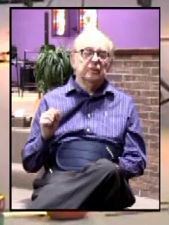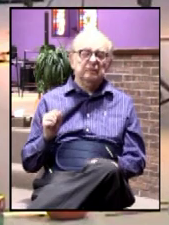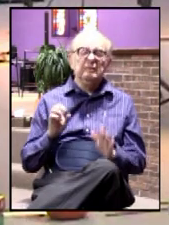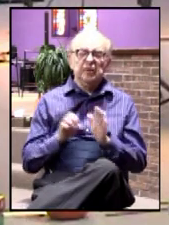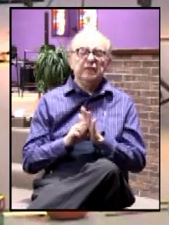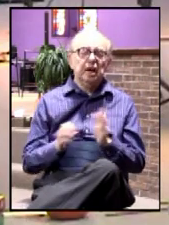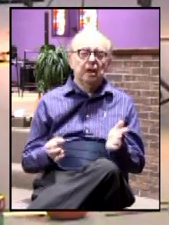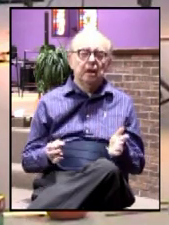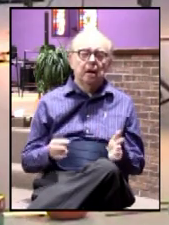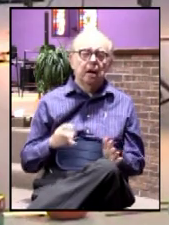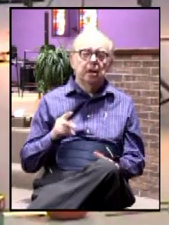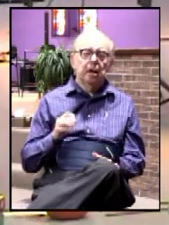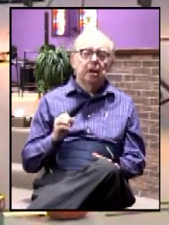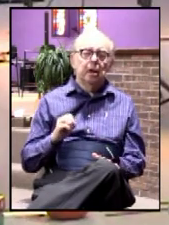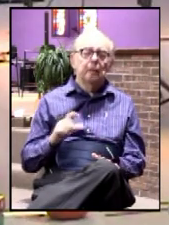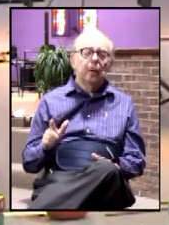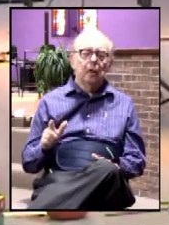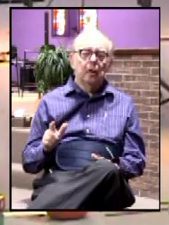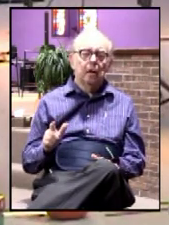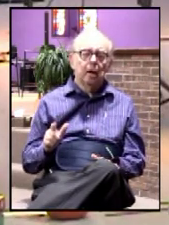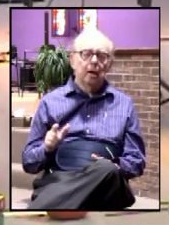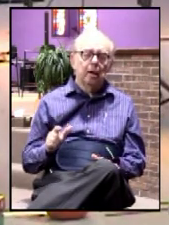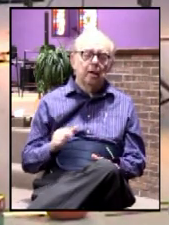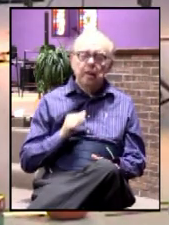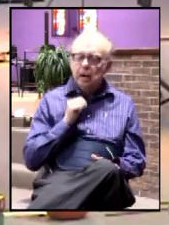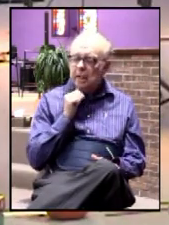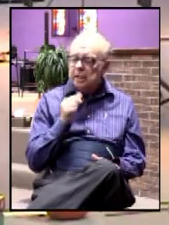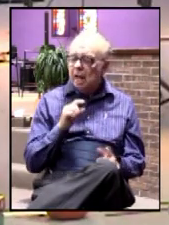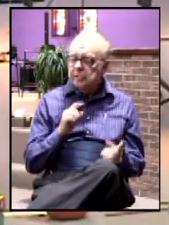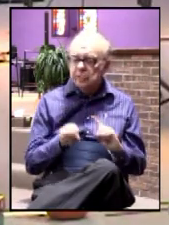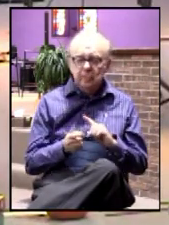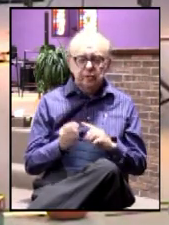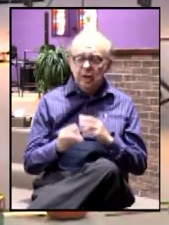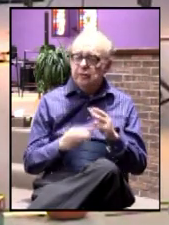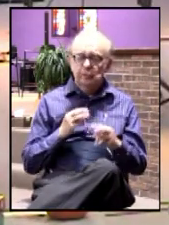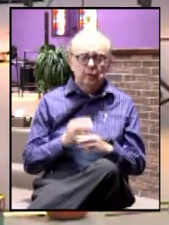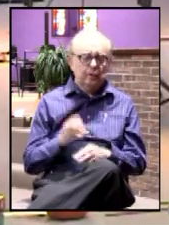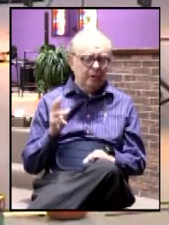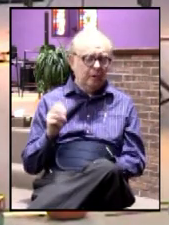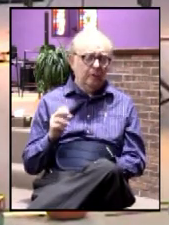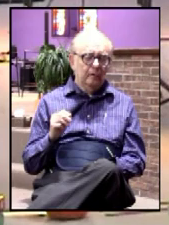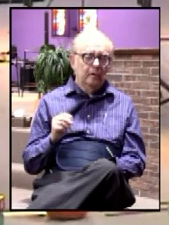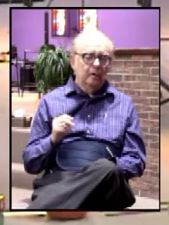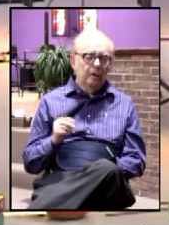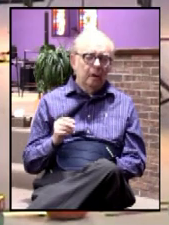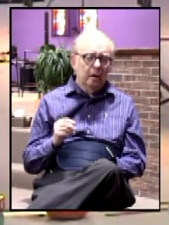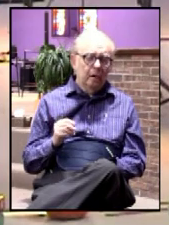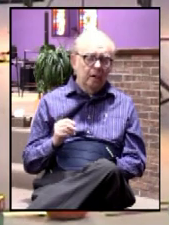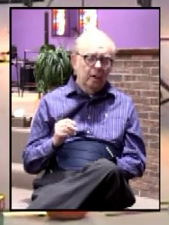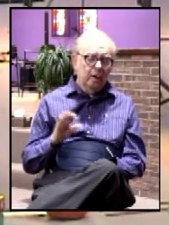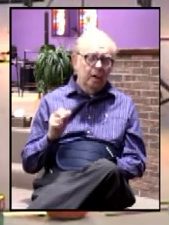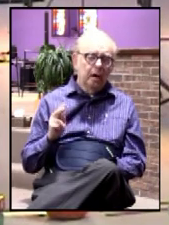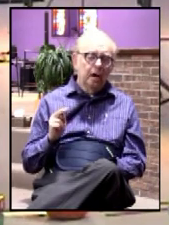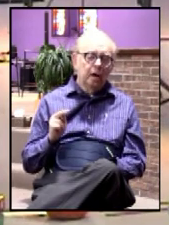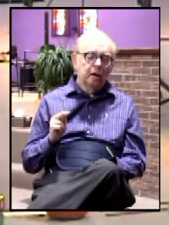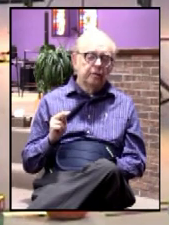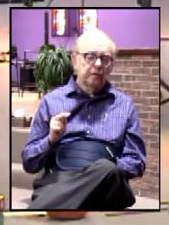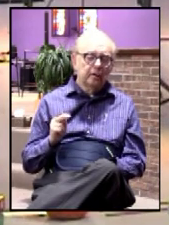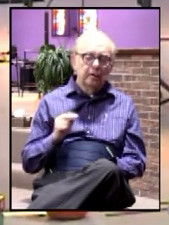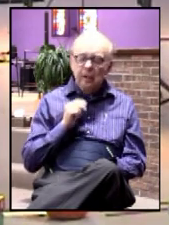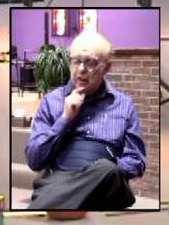instance. Paul McCartney did not change the world. John